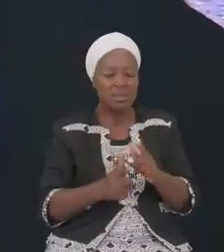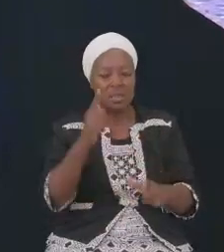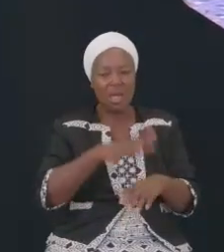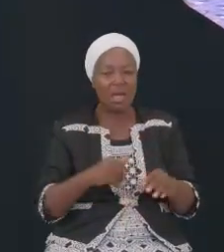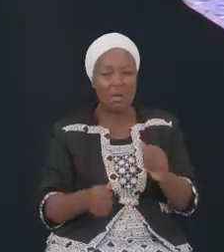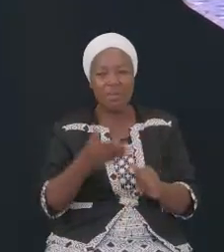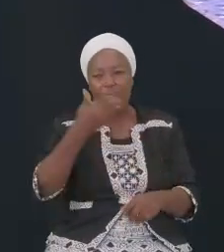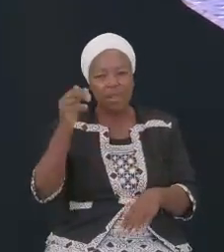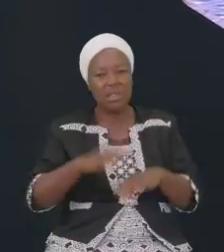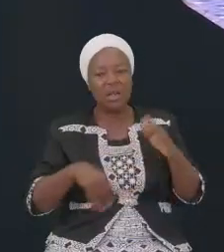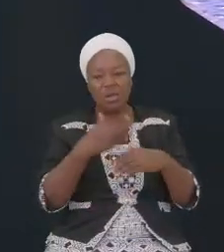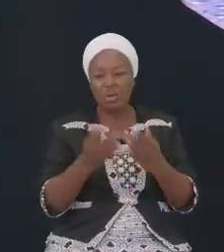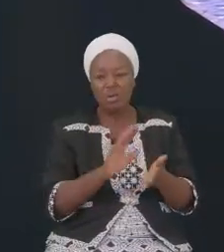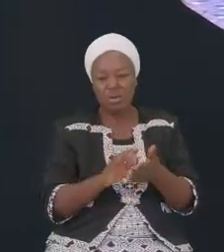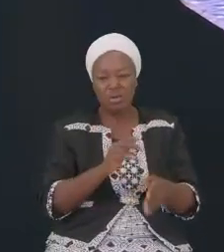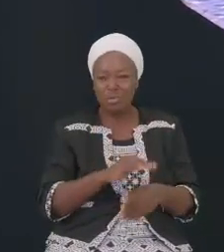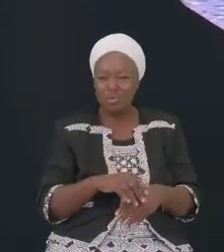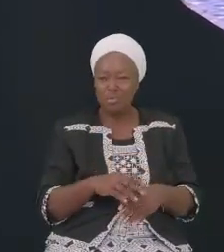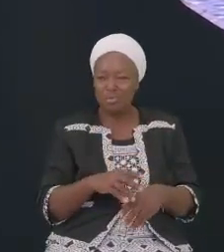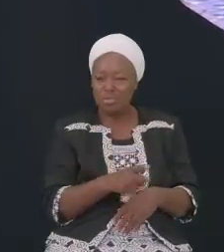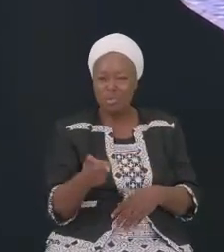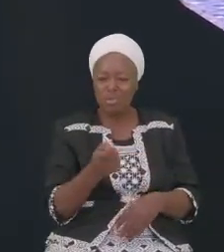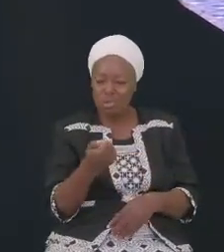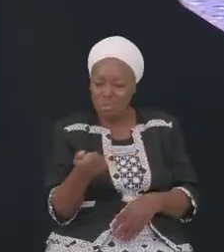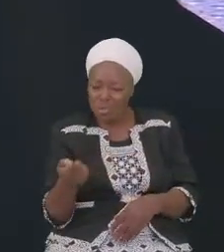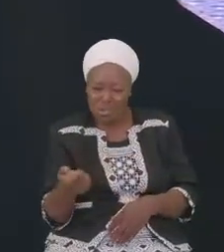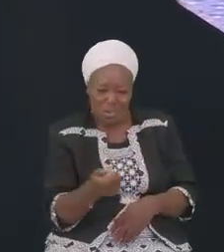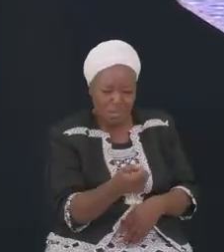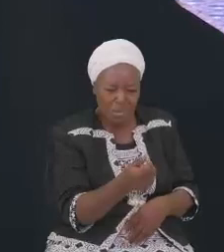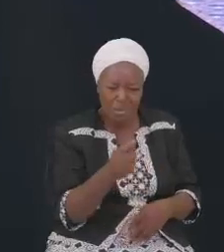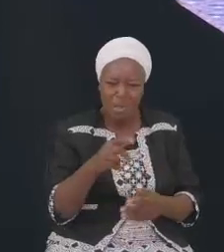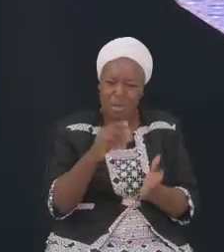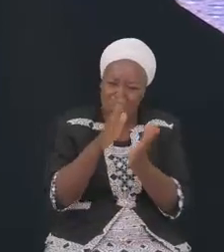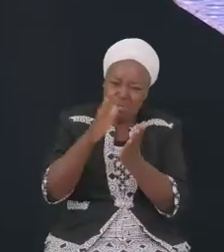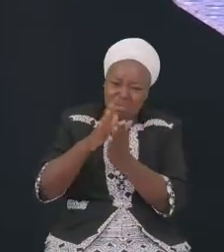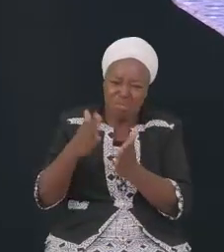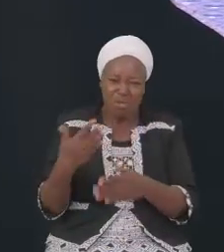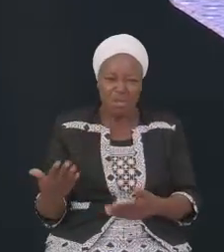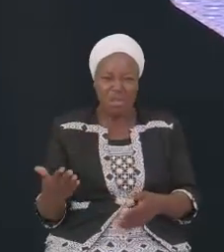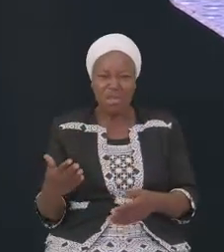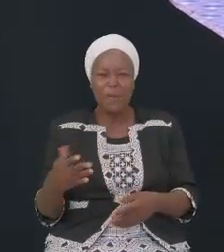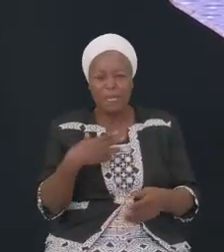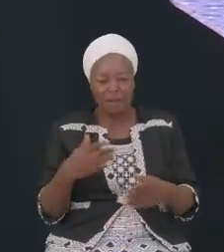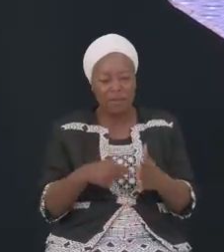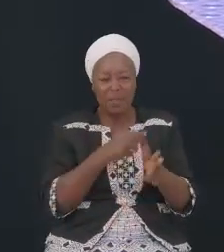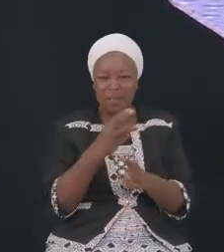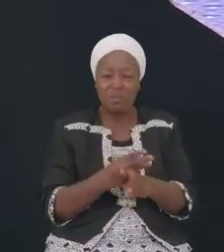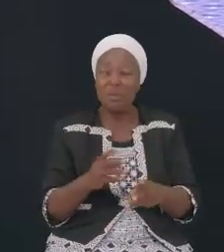than all those little substance and material things. It says he gives